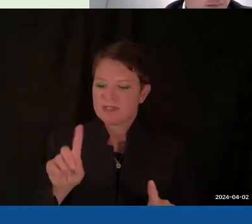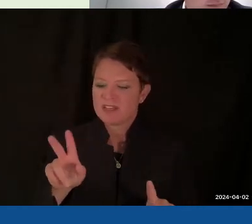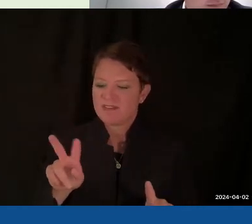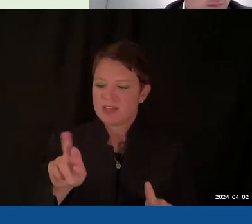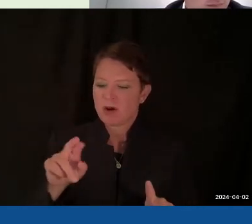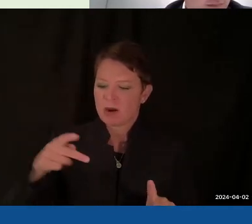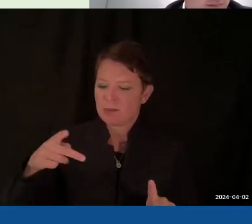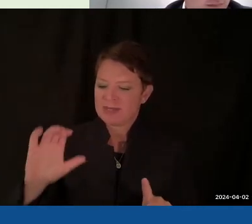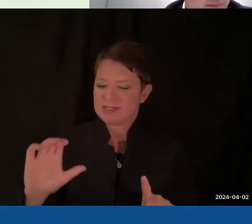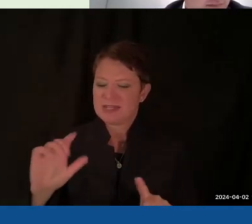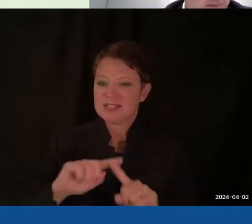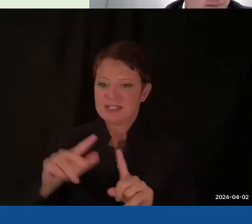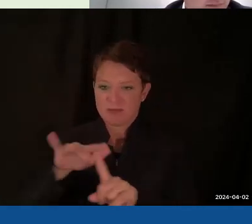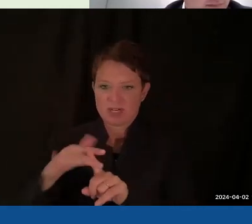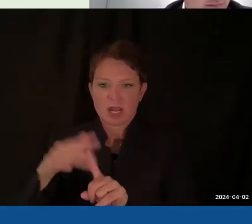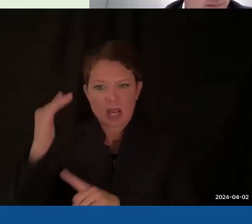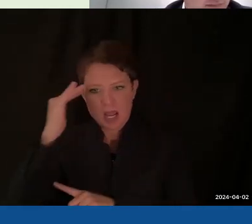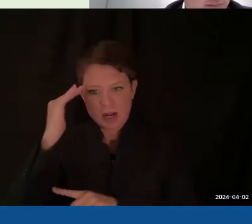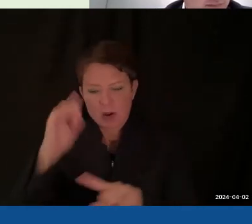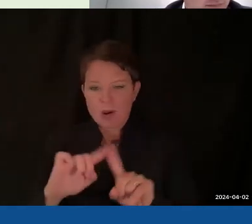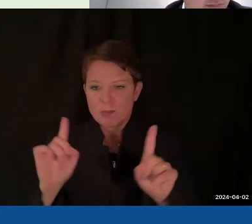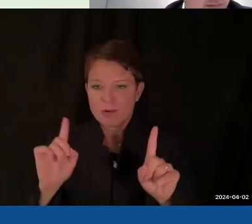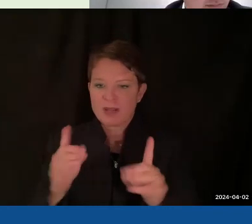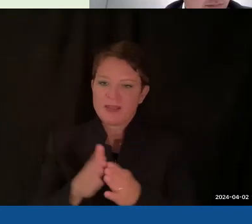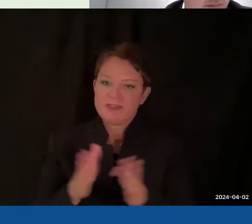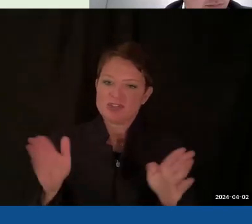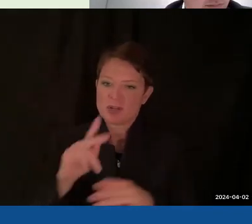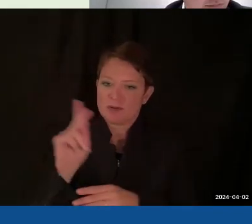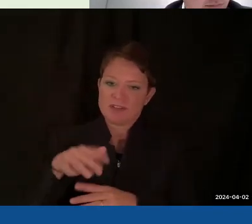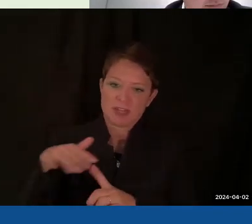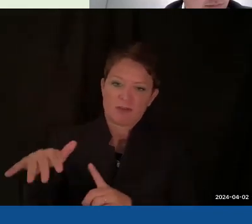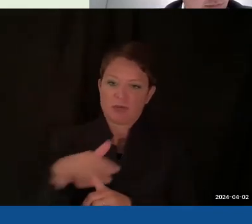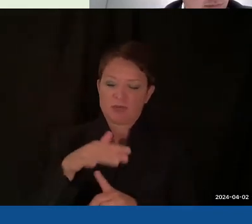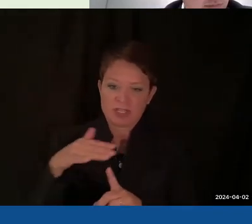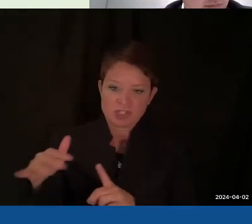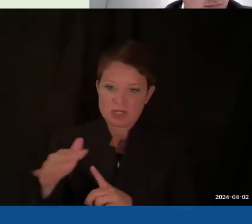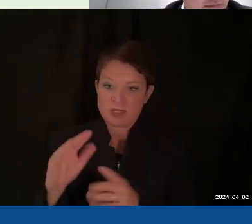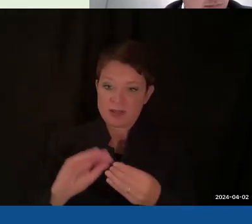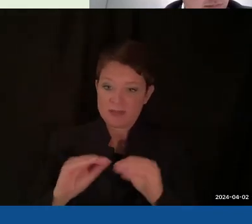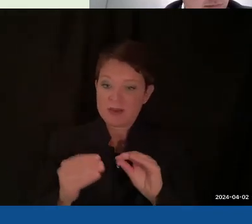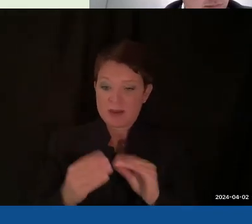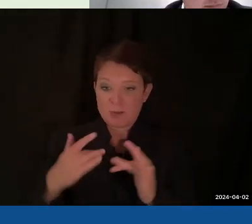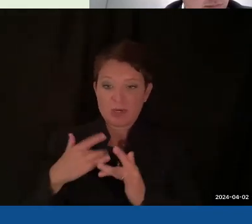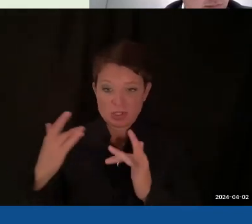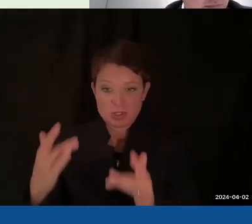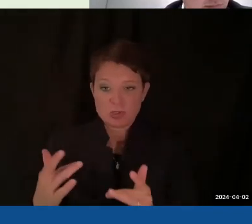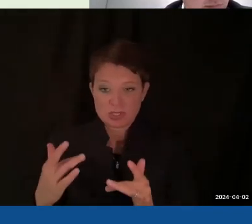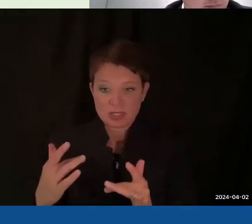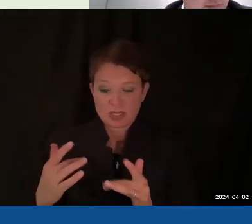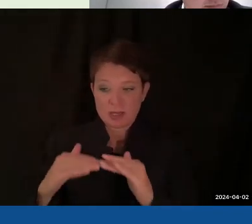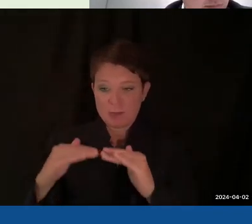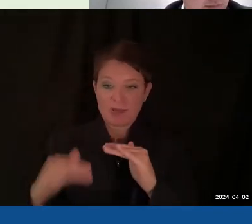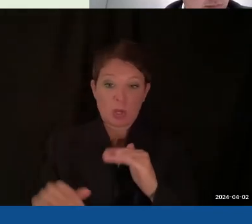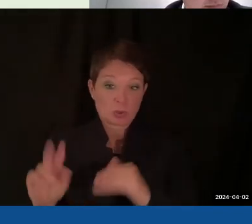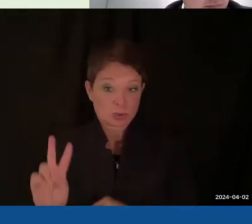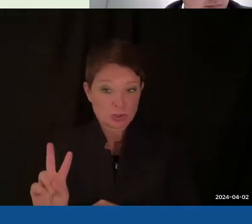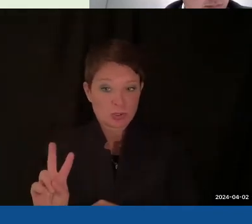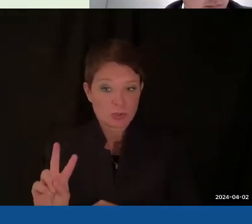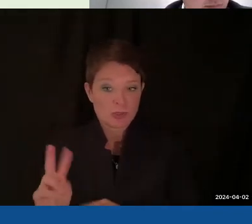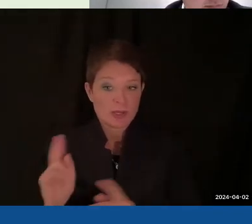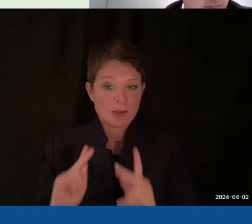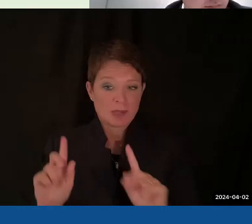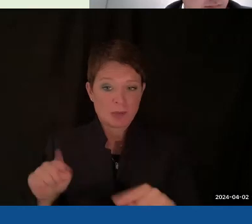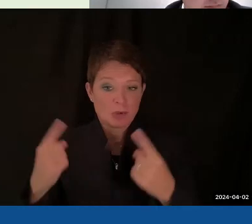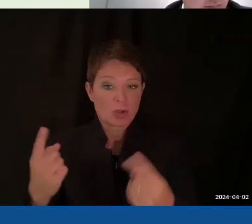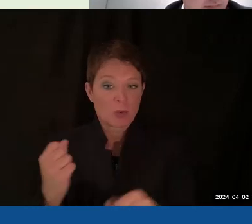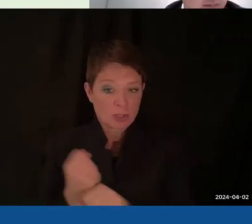know it's a different context, but in the general Philadelphia region, that number is usually much below 2 for people going